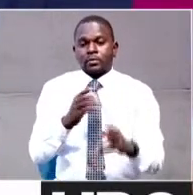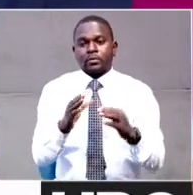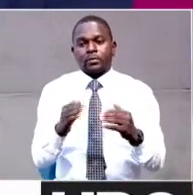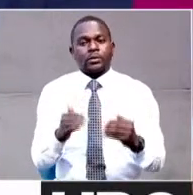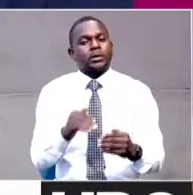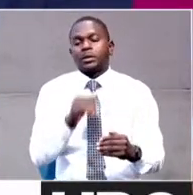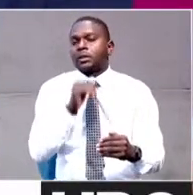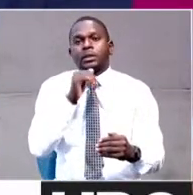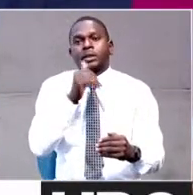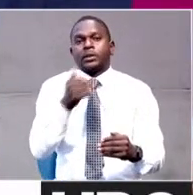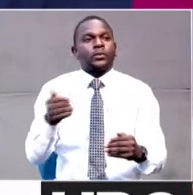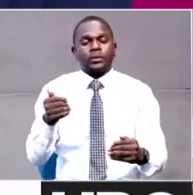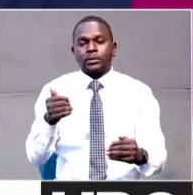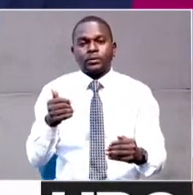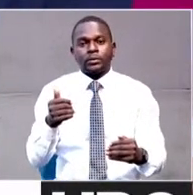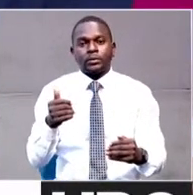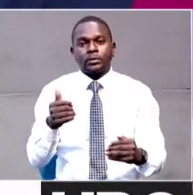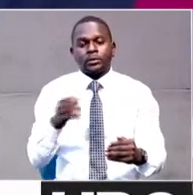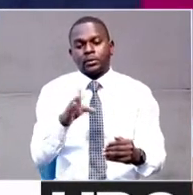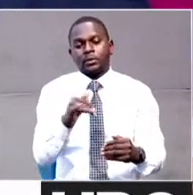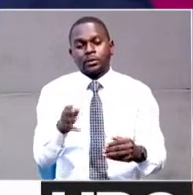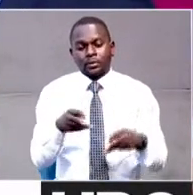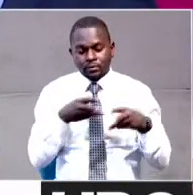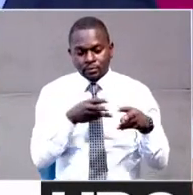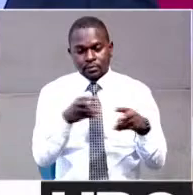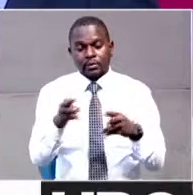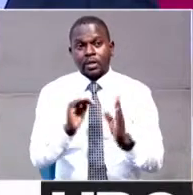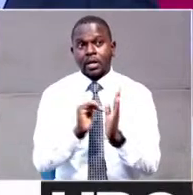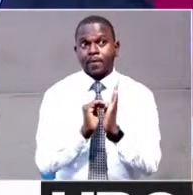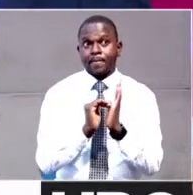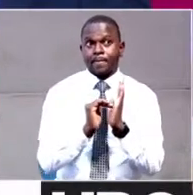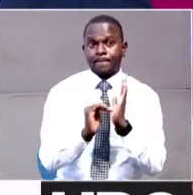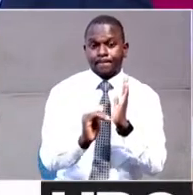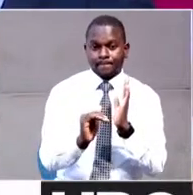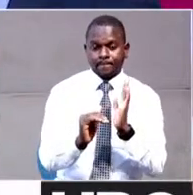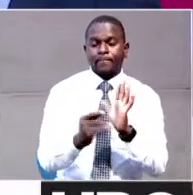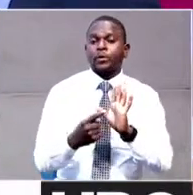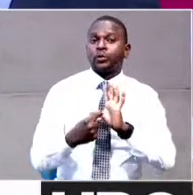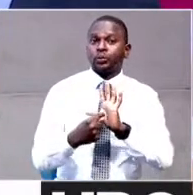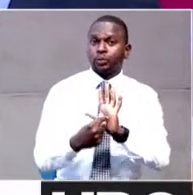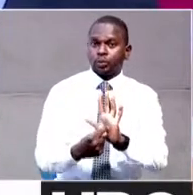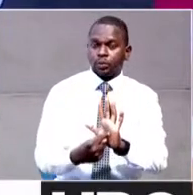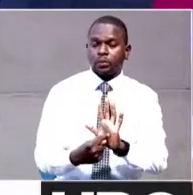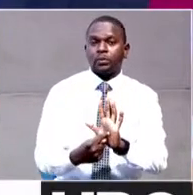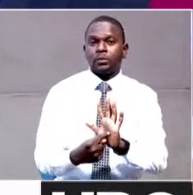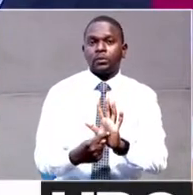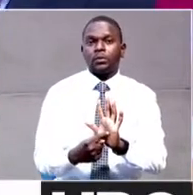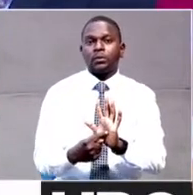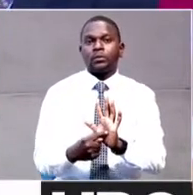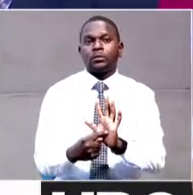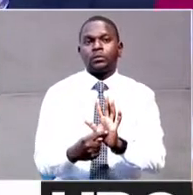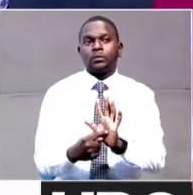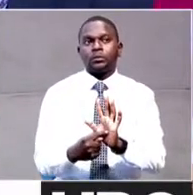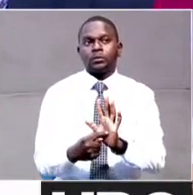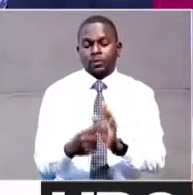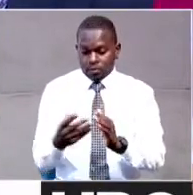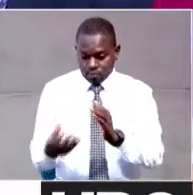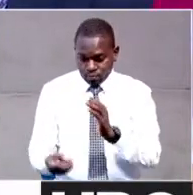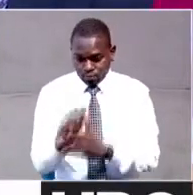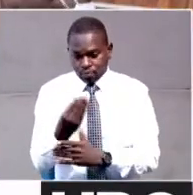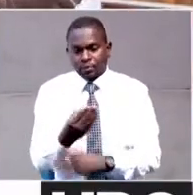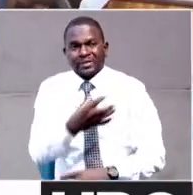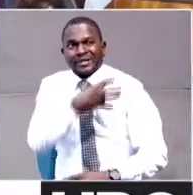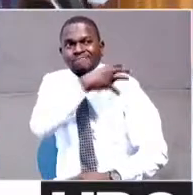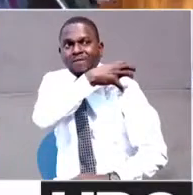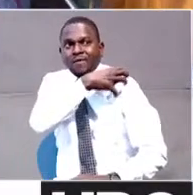it does not, in any of the paragraphs, indicate the causes of these